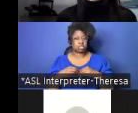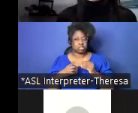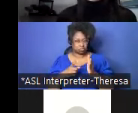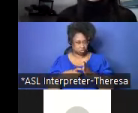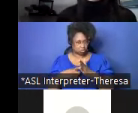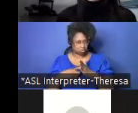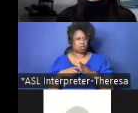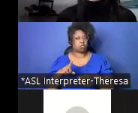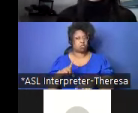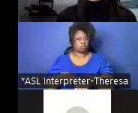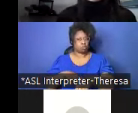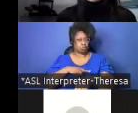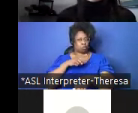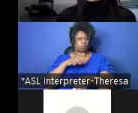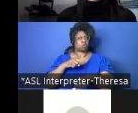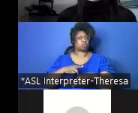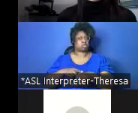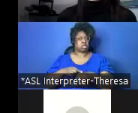to implement.